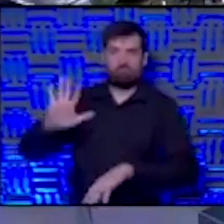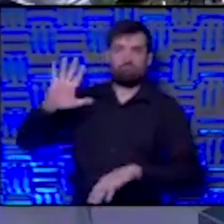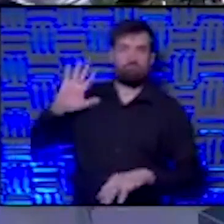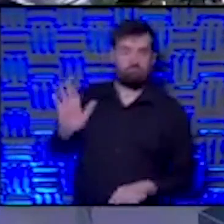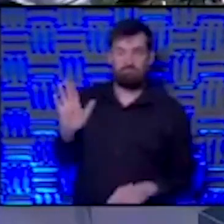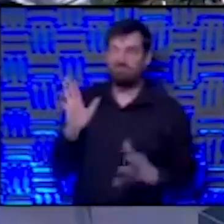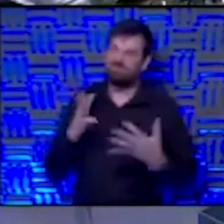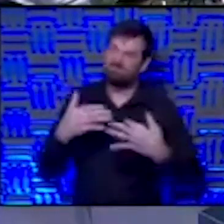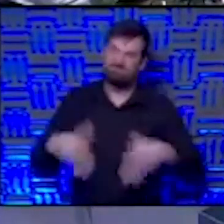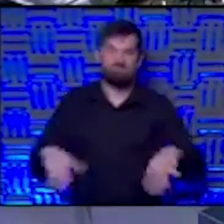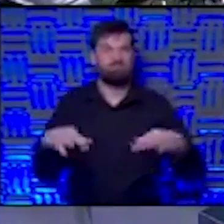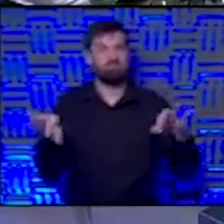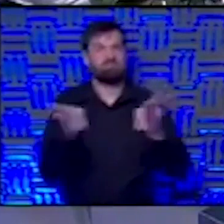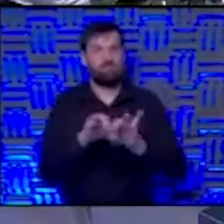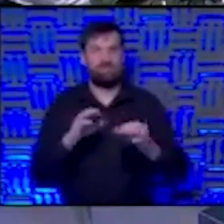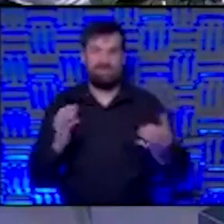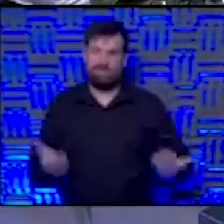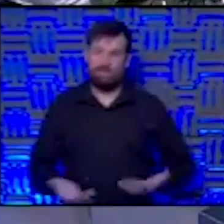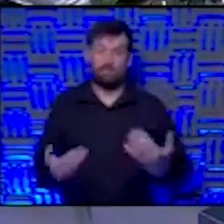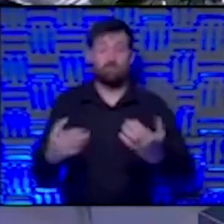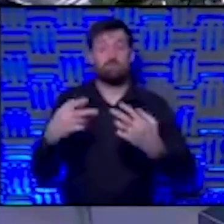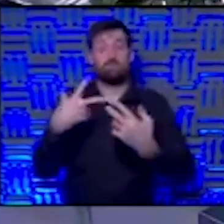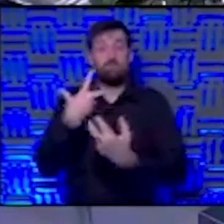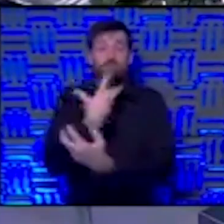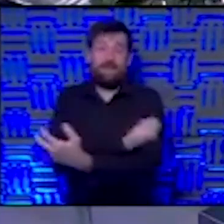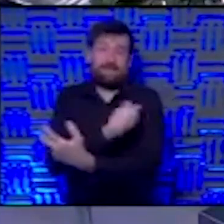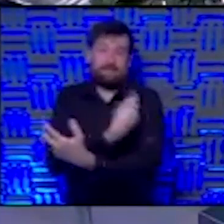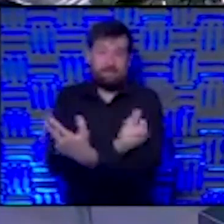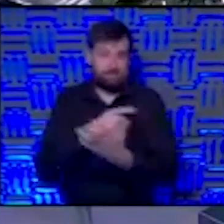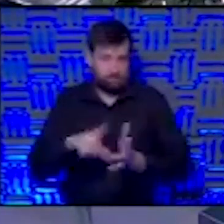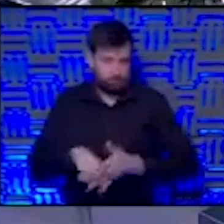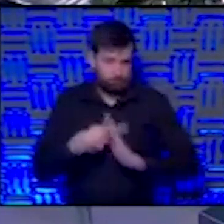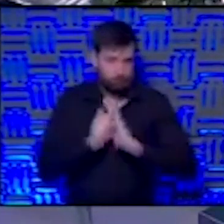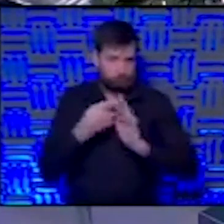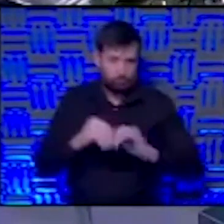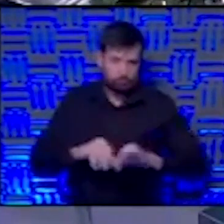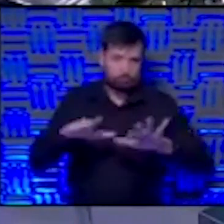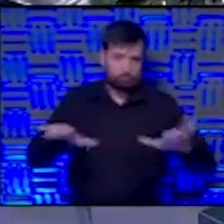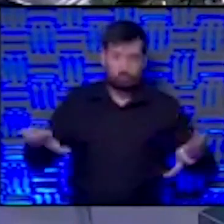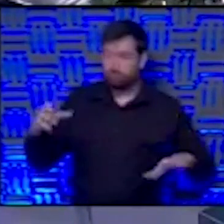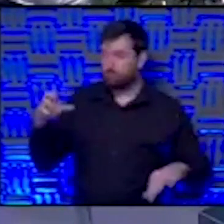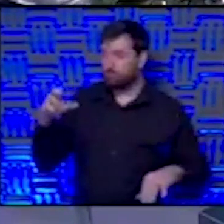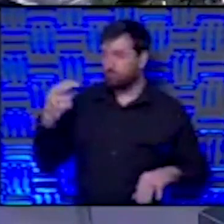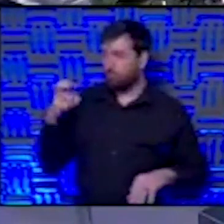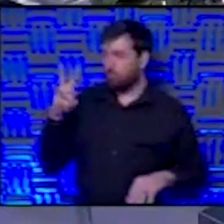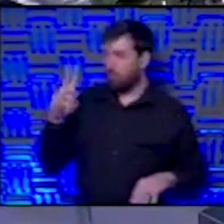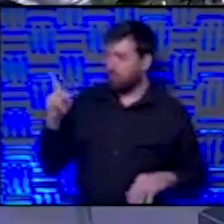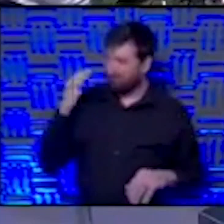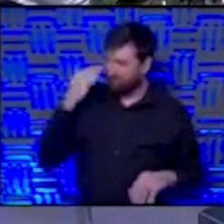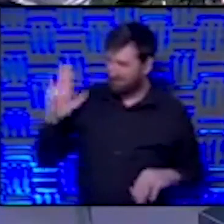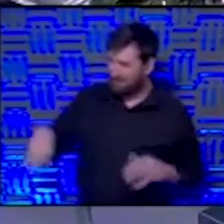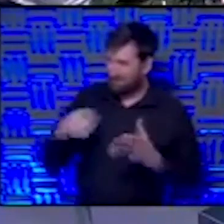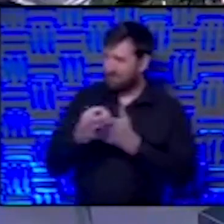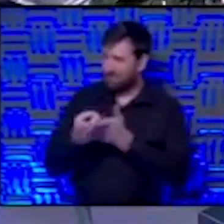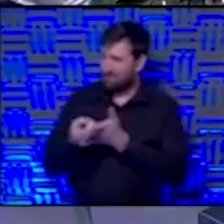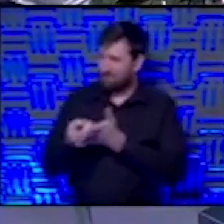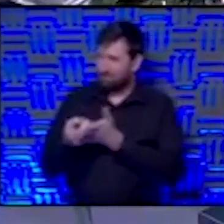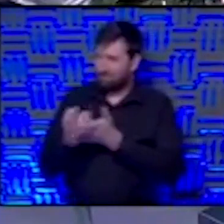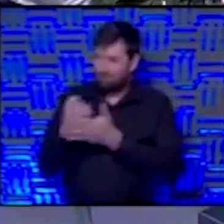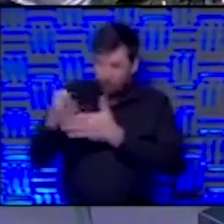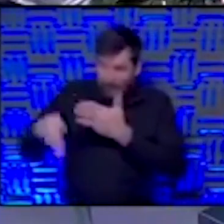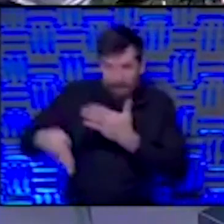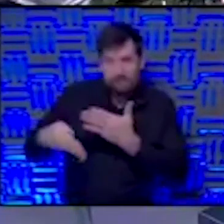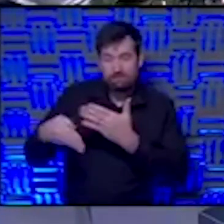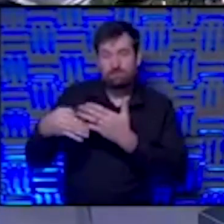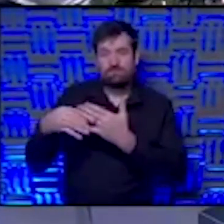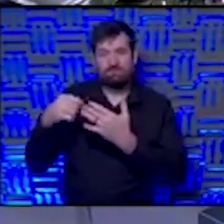So it's really important that you're with us today as the vaccine begins to roll out. And Hawk, we know from over the weekend, the Moderna vaccine is starting to